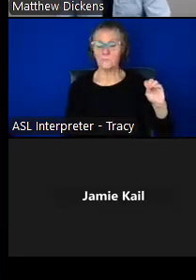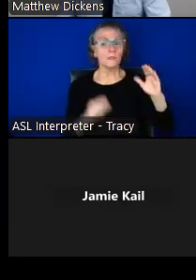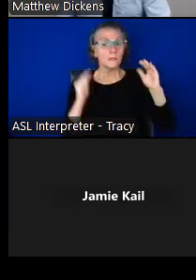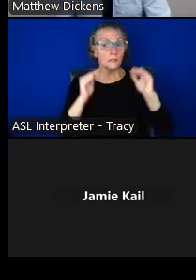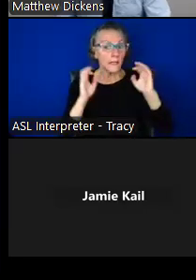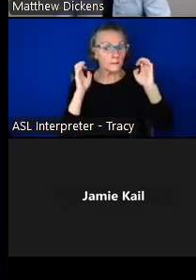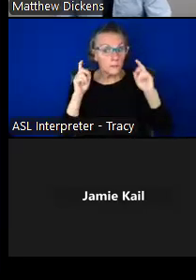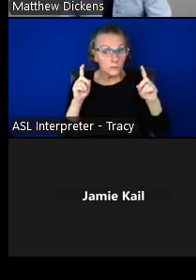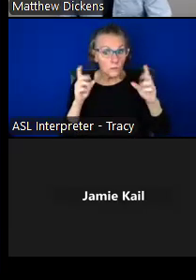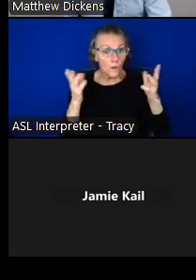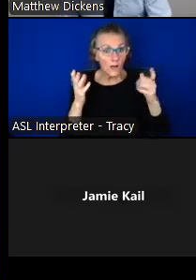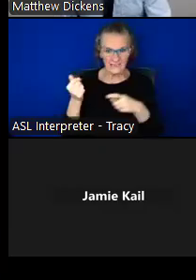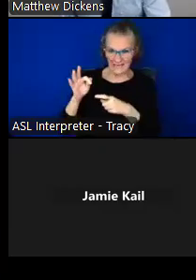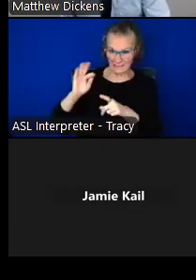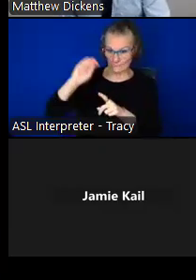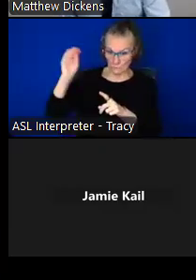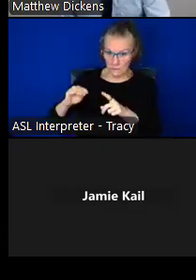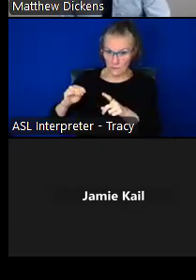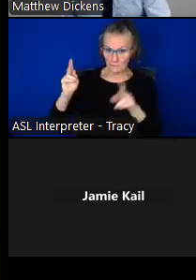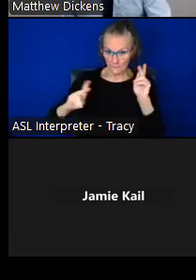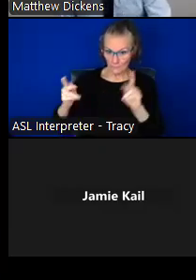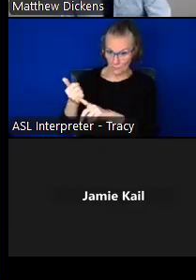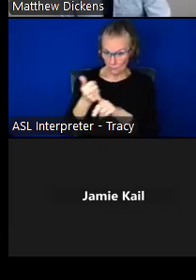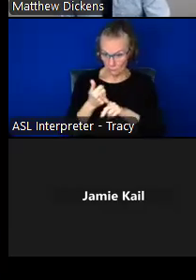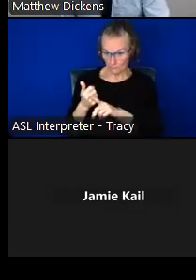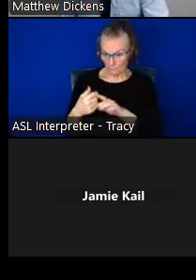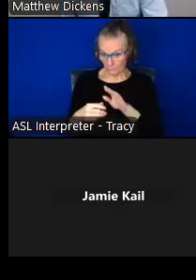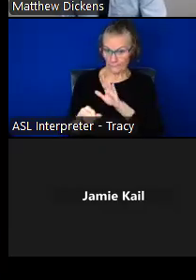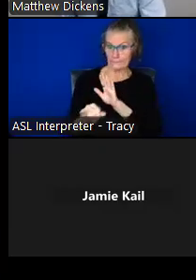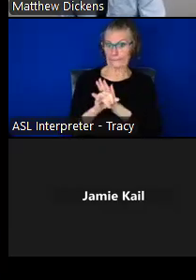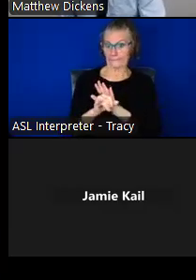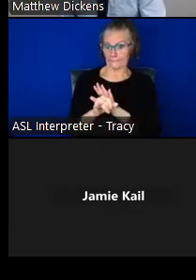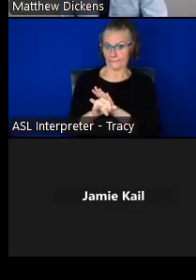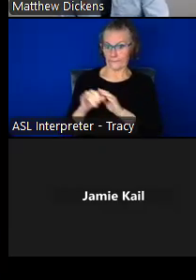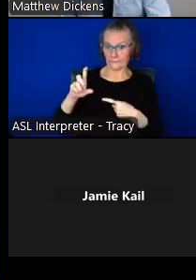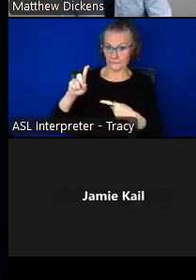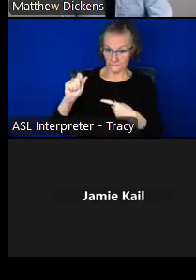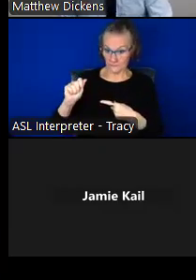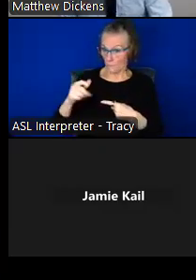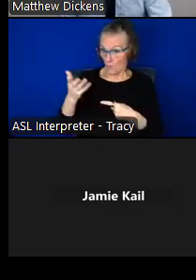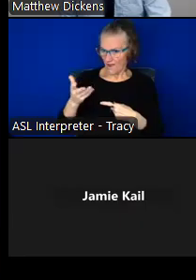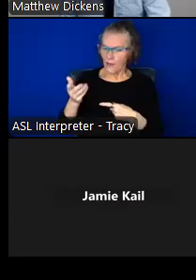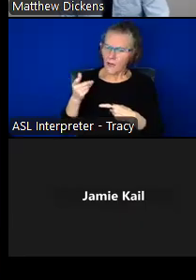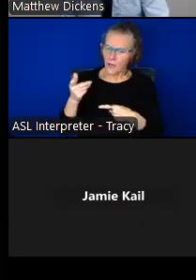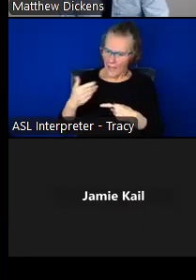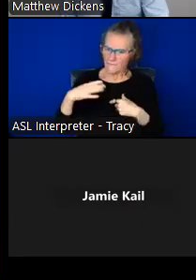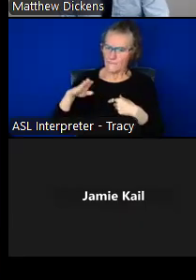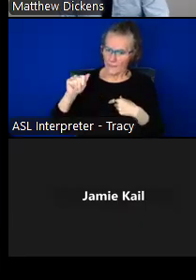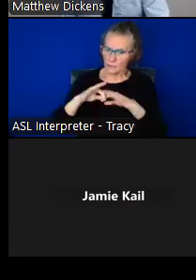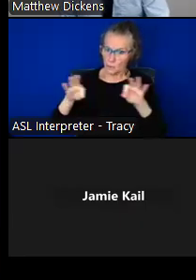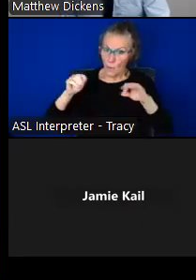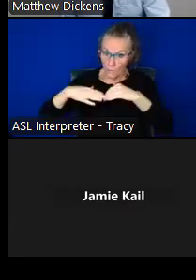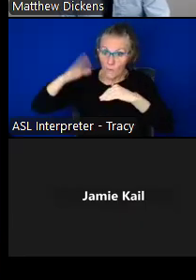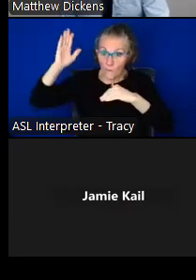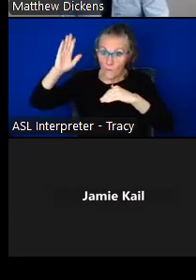Education, right? 19% of individuals that identified as having a disability have a bachelor's degree or